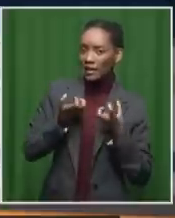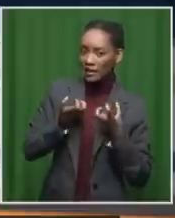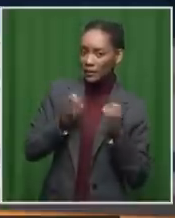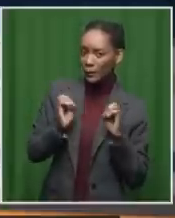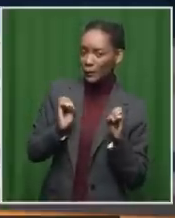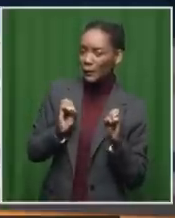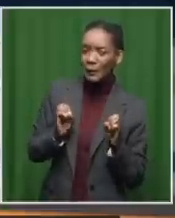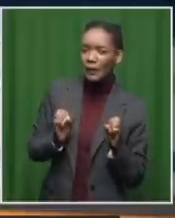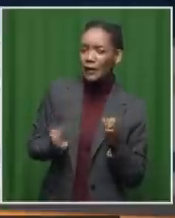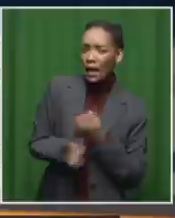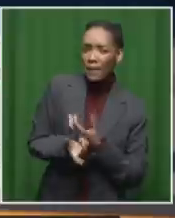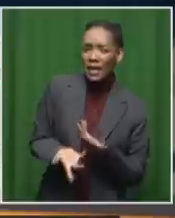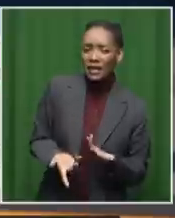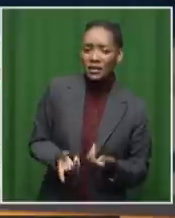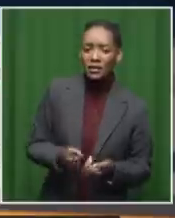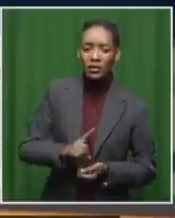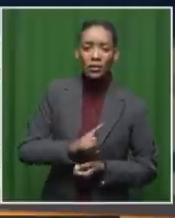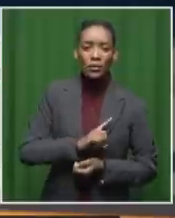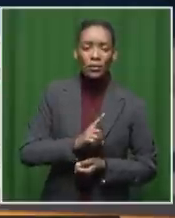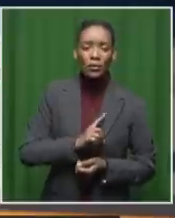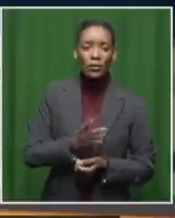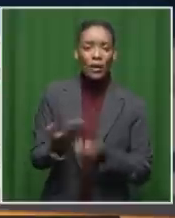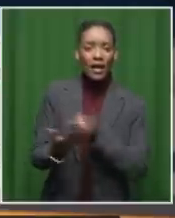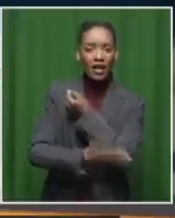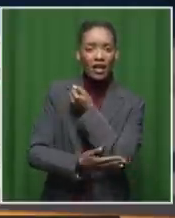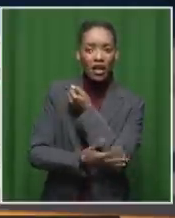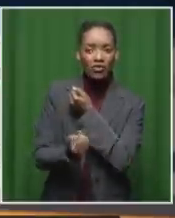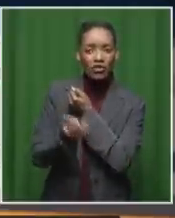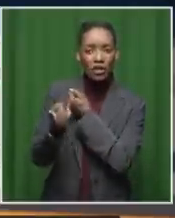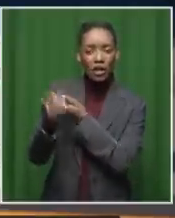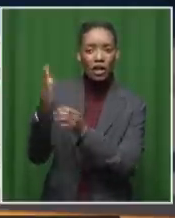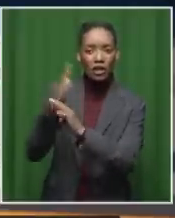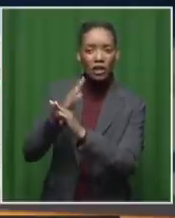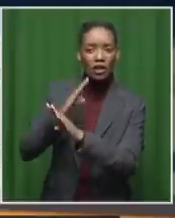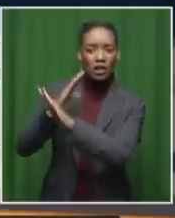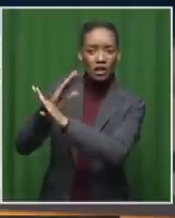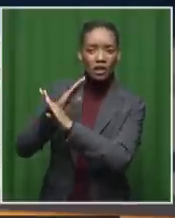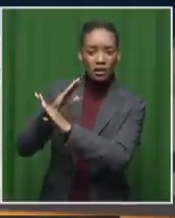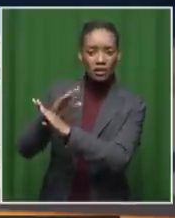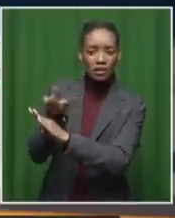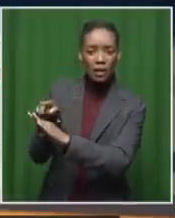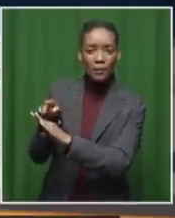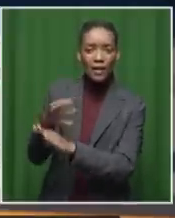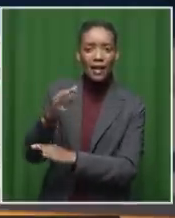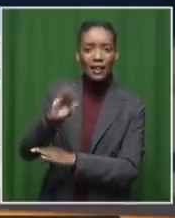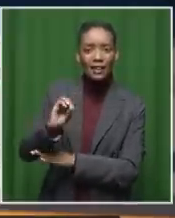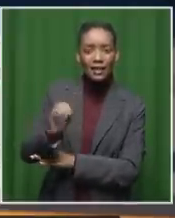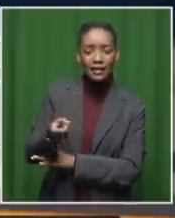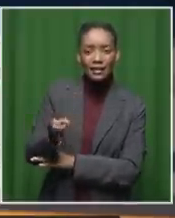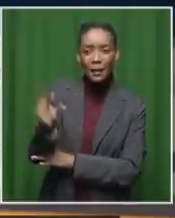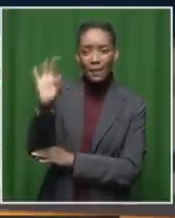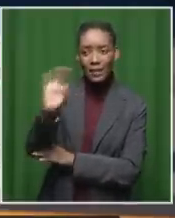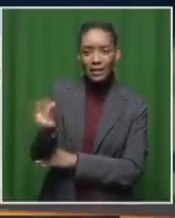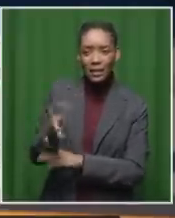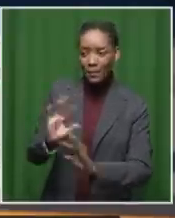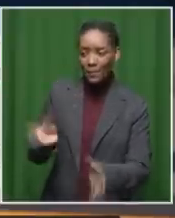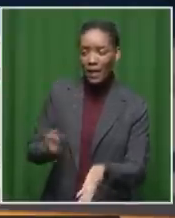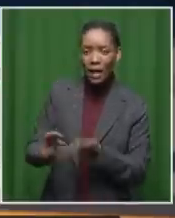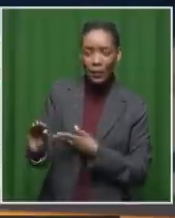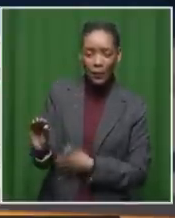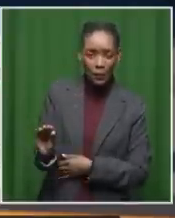then? Because a country like Zambia, if I'm not mistaken, they received only 30%.